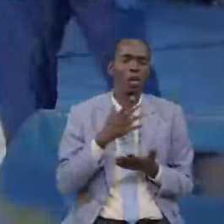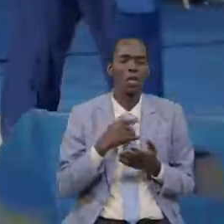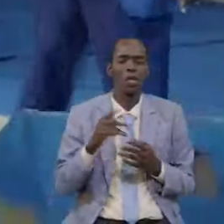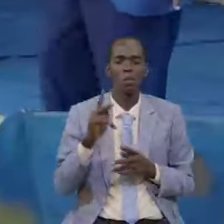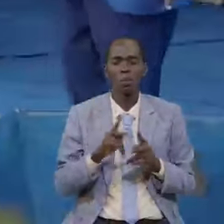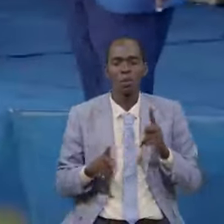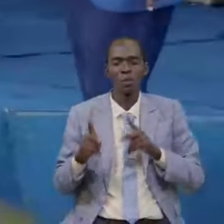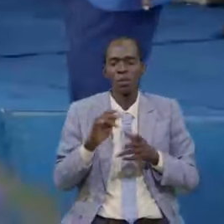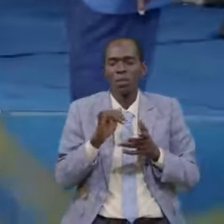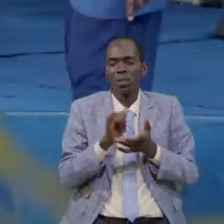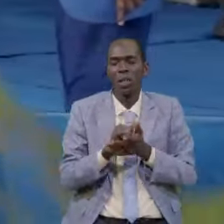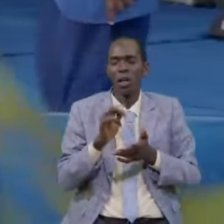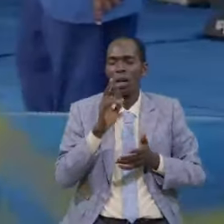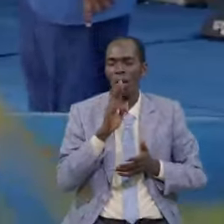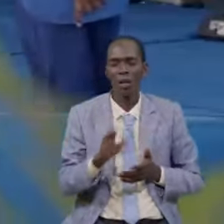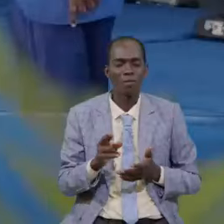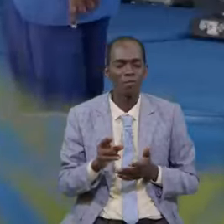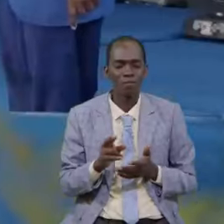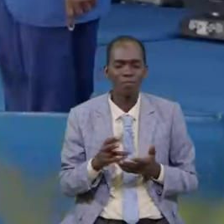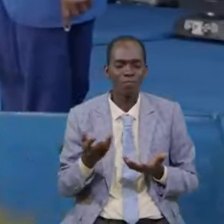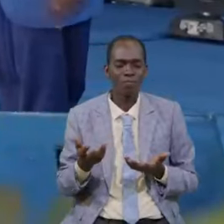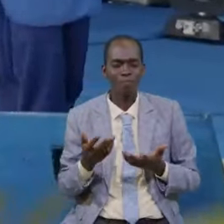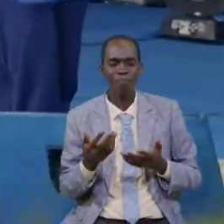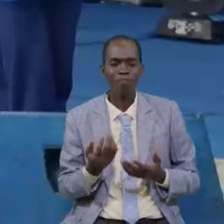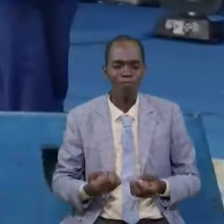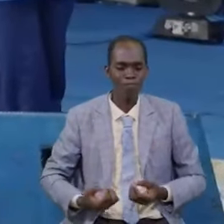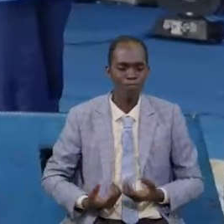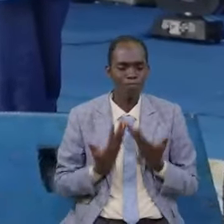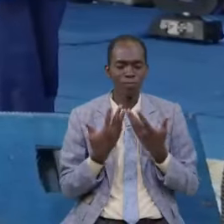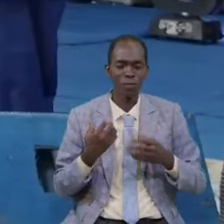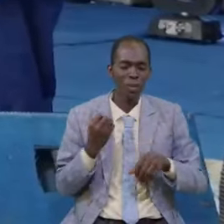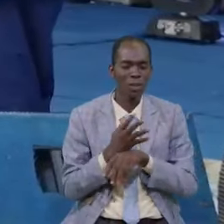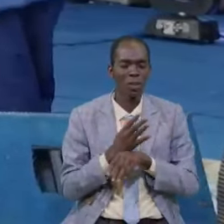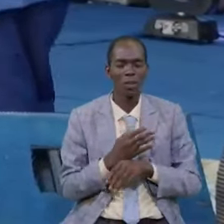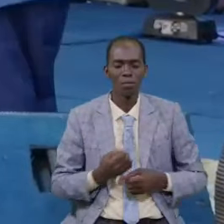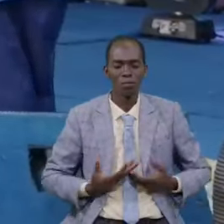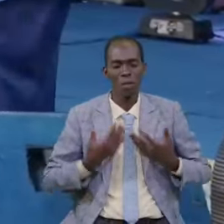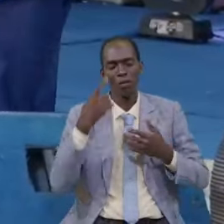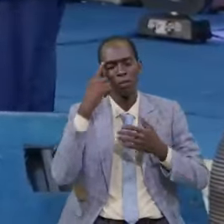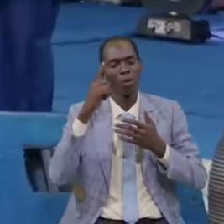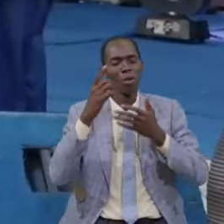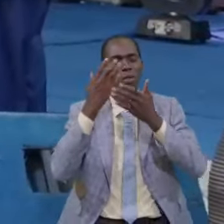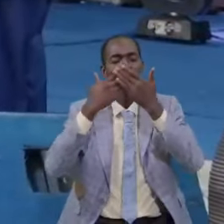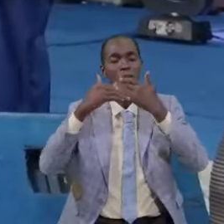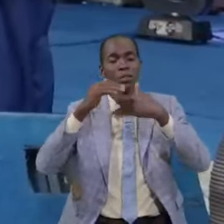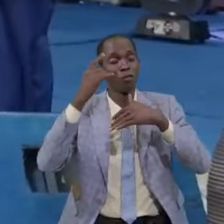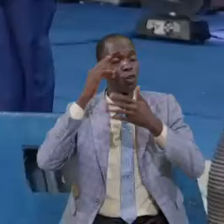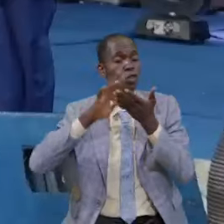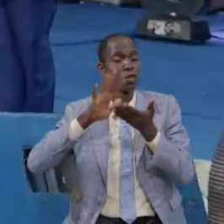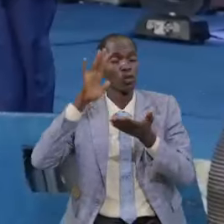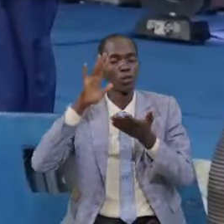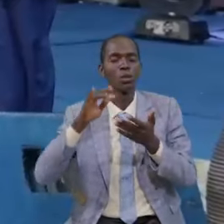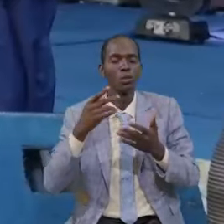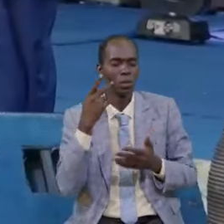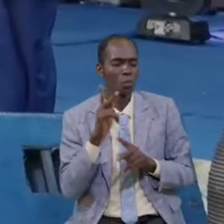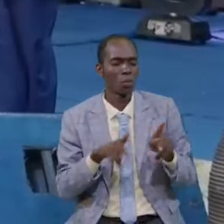they see the world going down, down, and down. And then, because you want the glory of God in